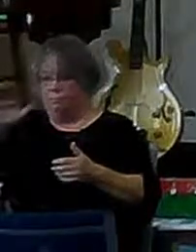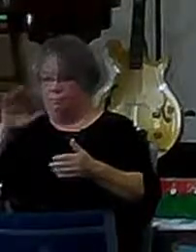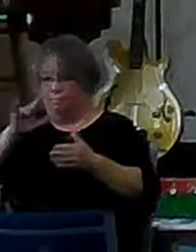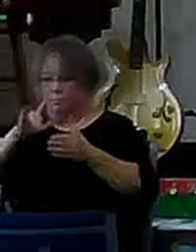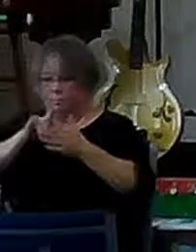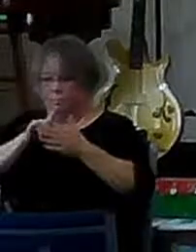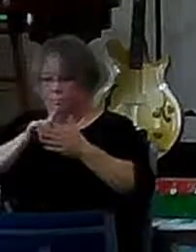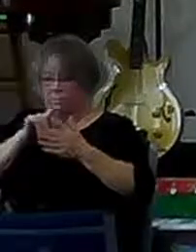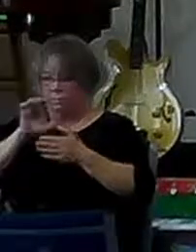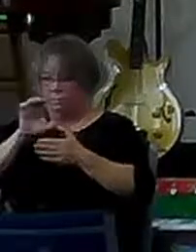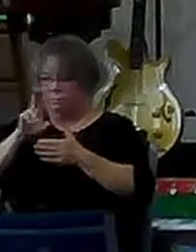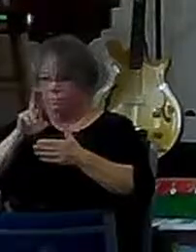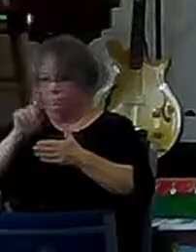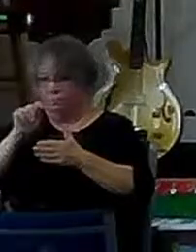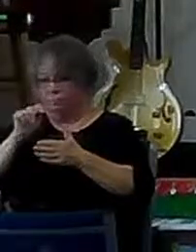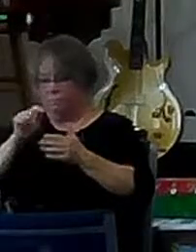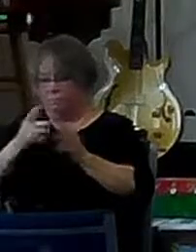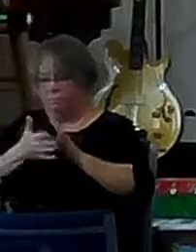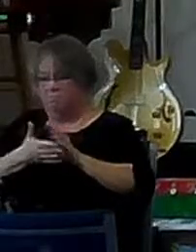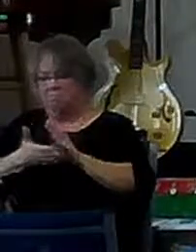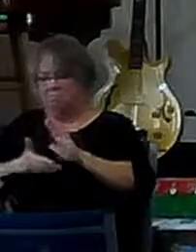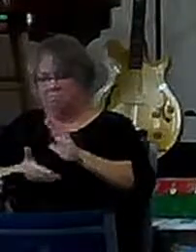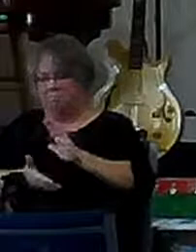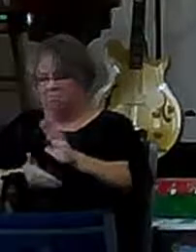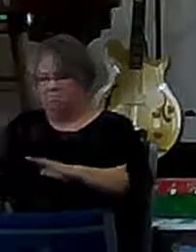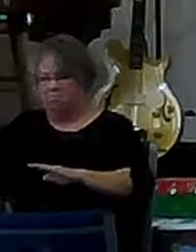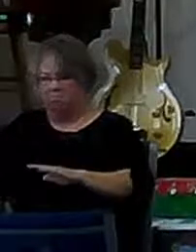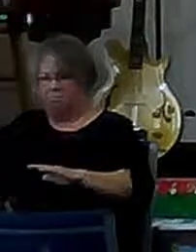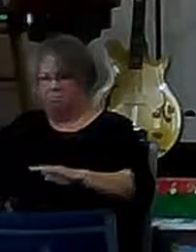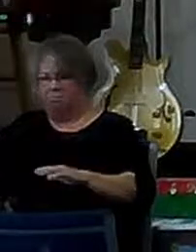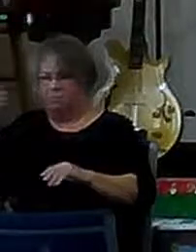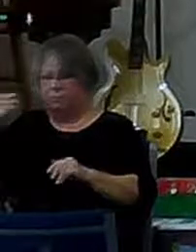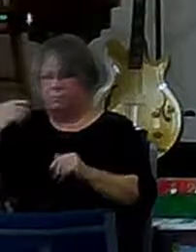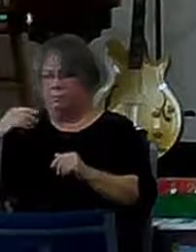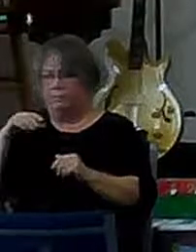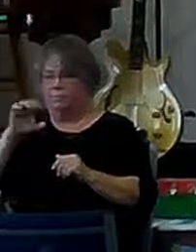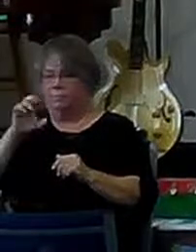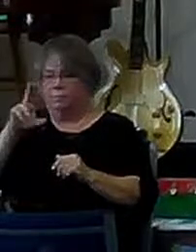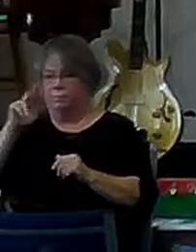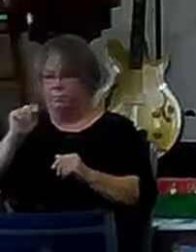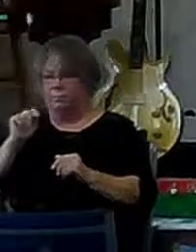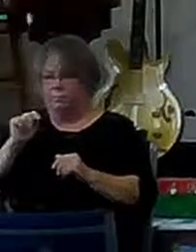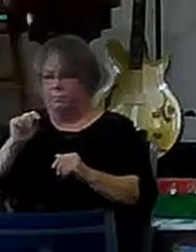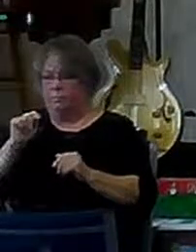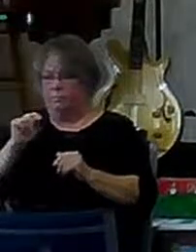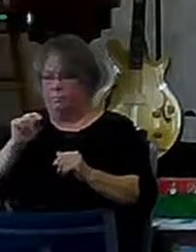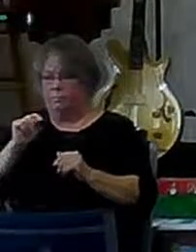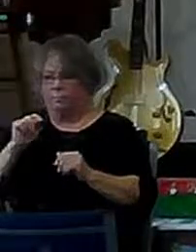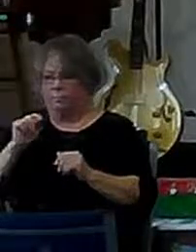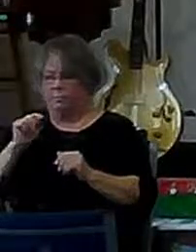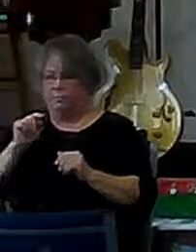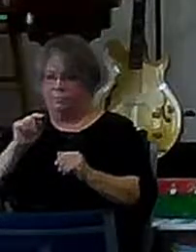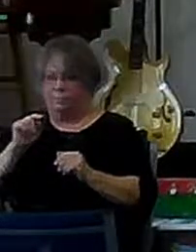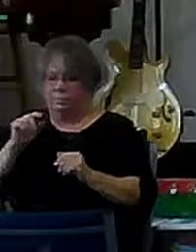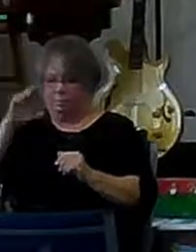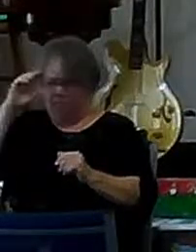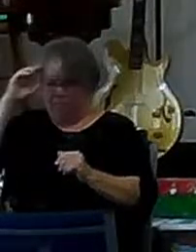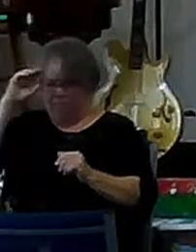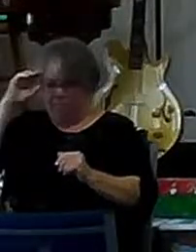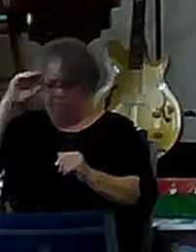a young man. And he went to his grave with a deep distrust, and I would